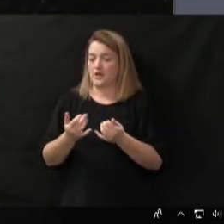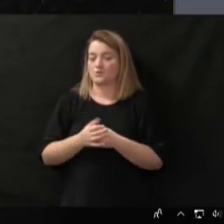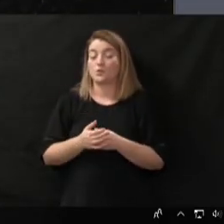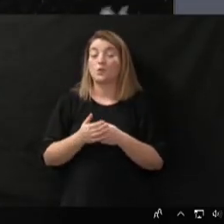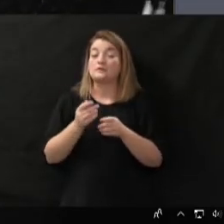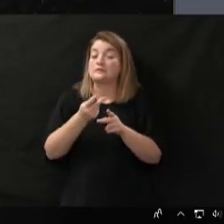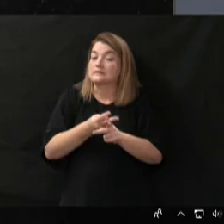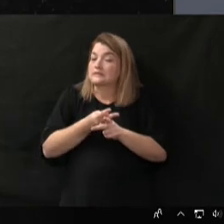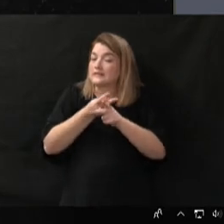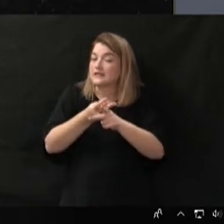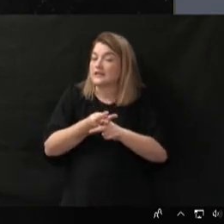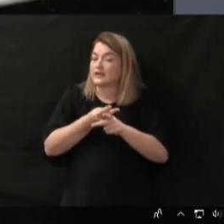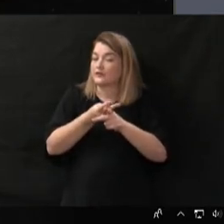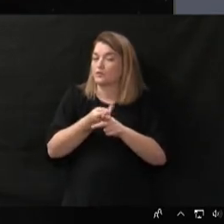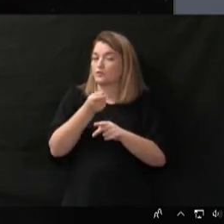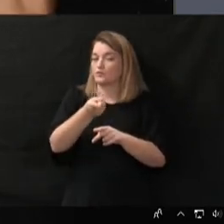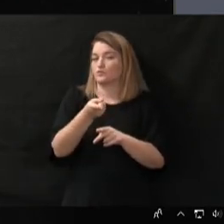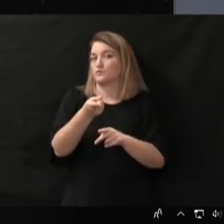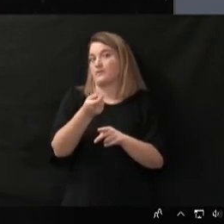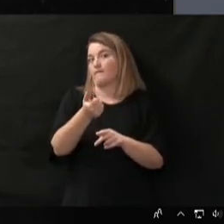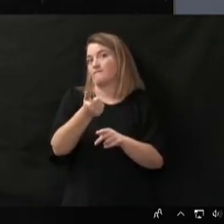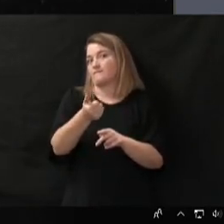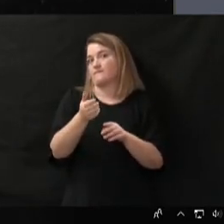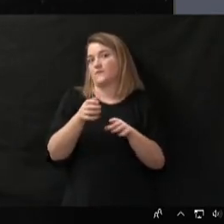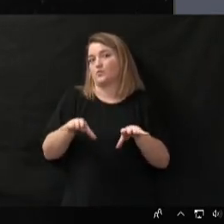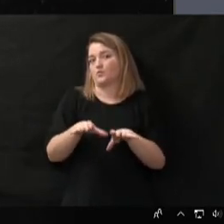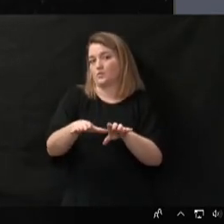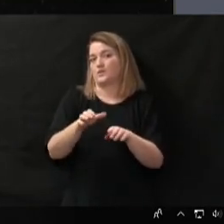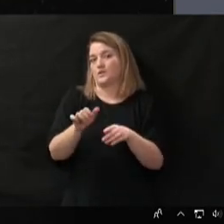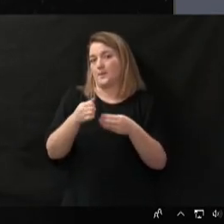Let's see.